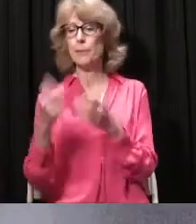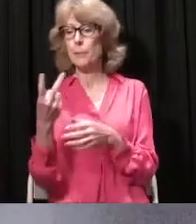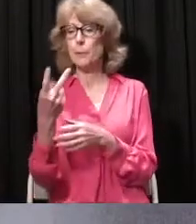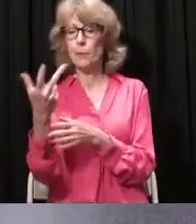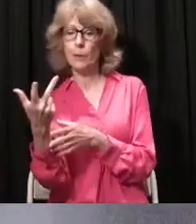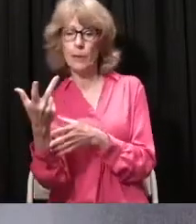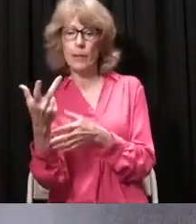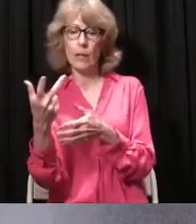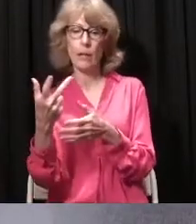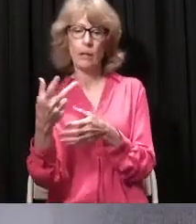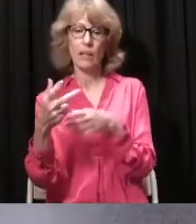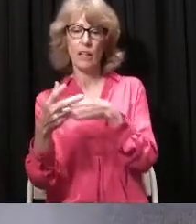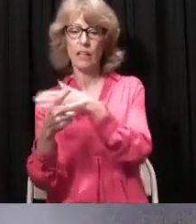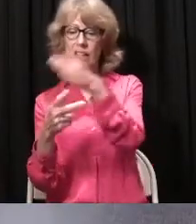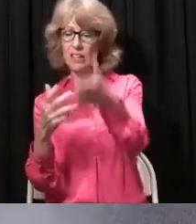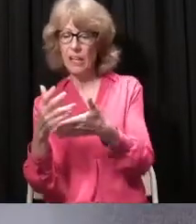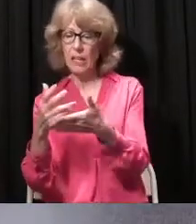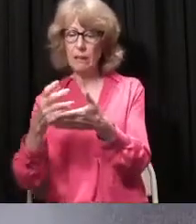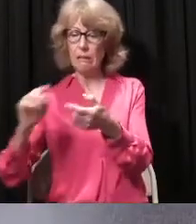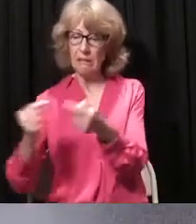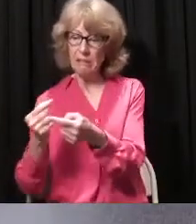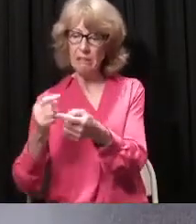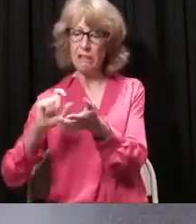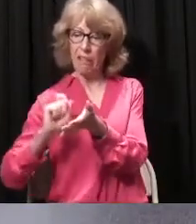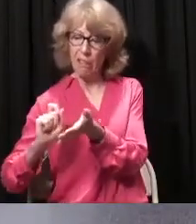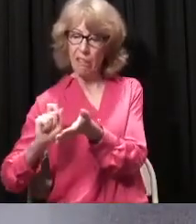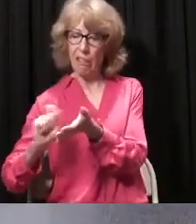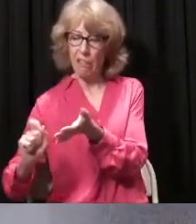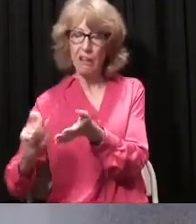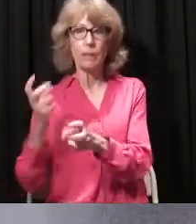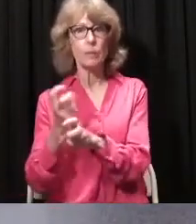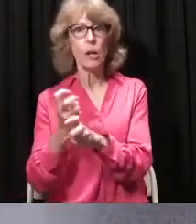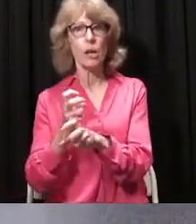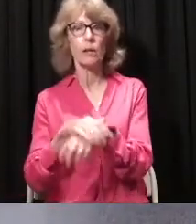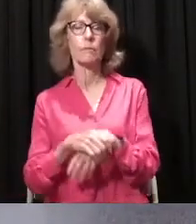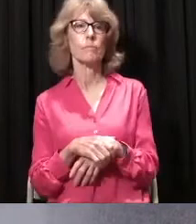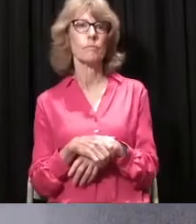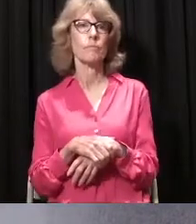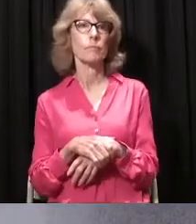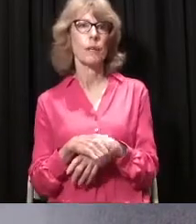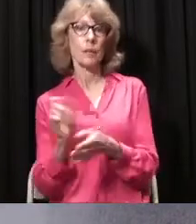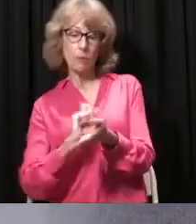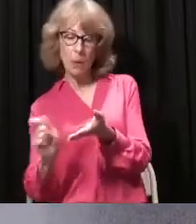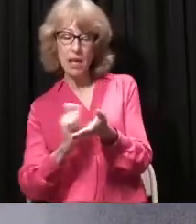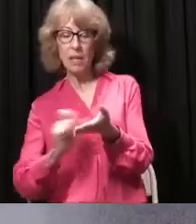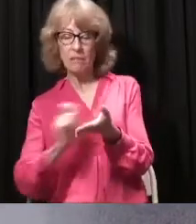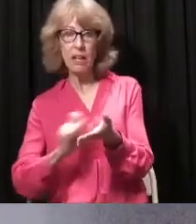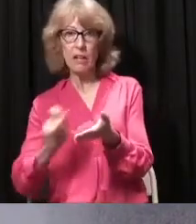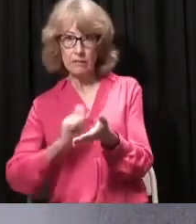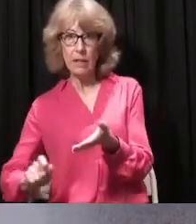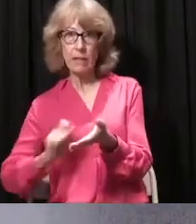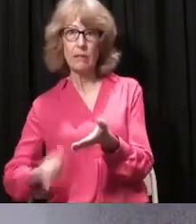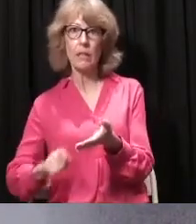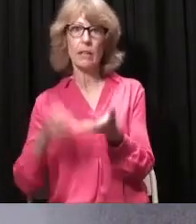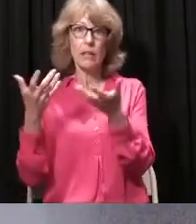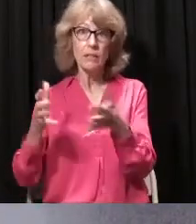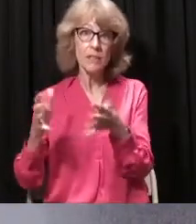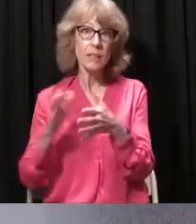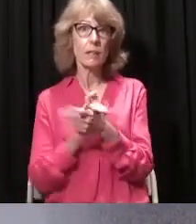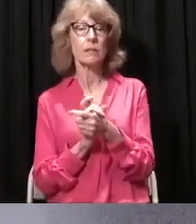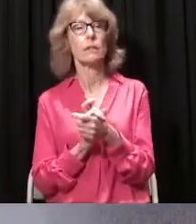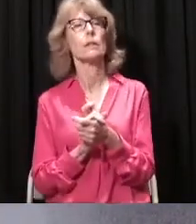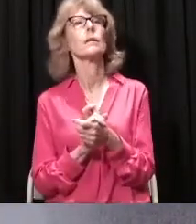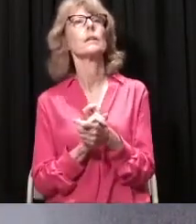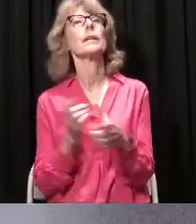me is after you're done writing the note, it wasn't over. You had to get a stamp, and you actually had to write the address on the envelope.